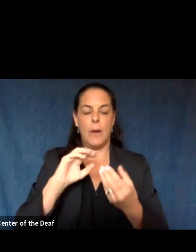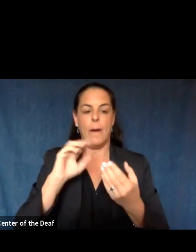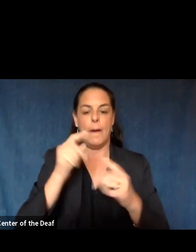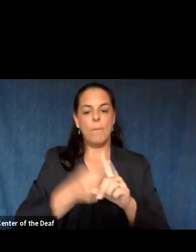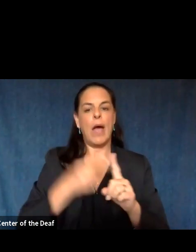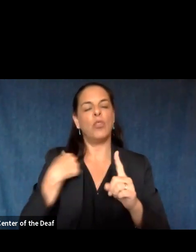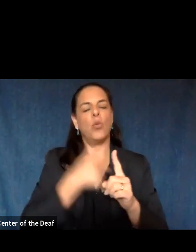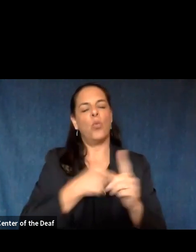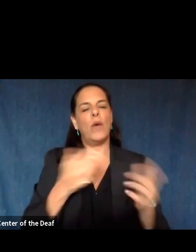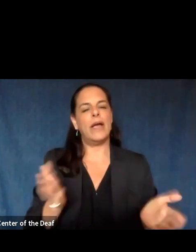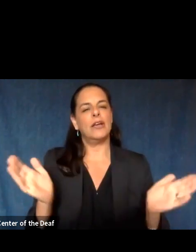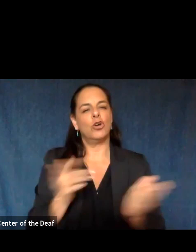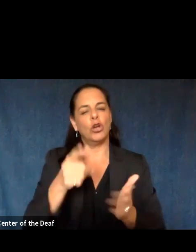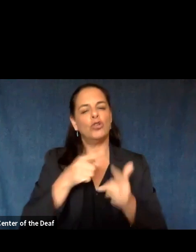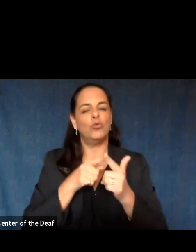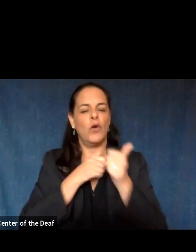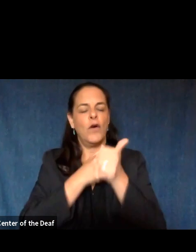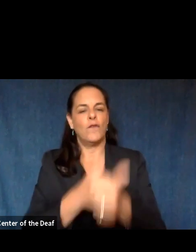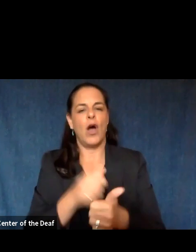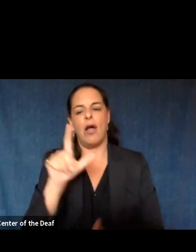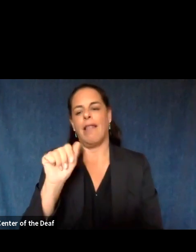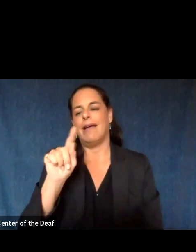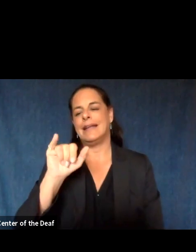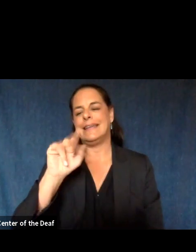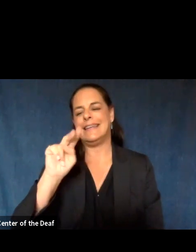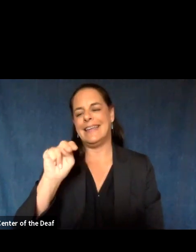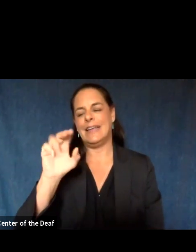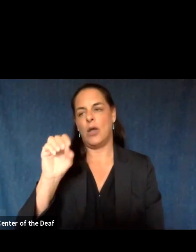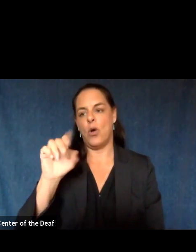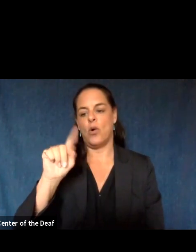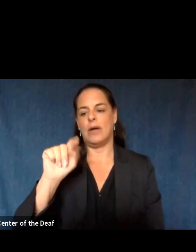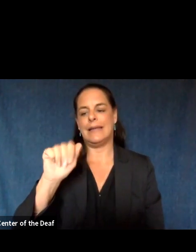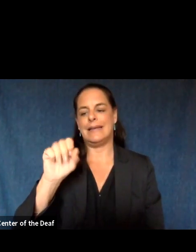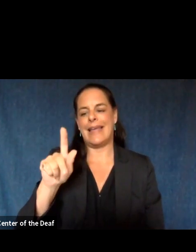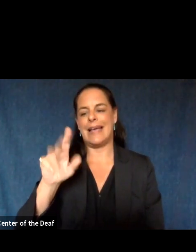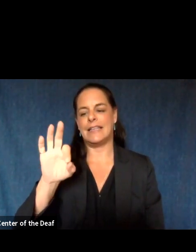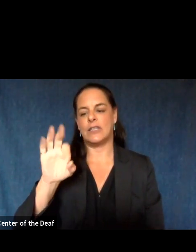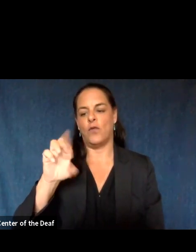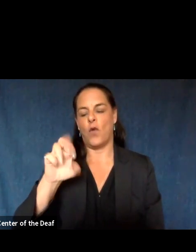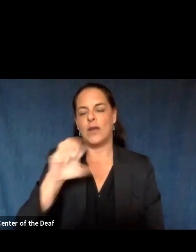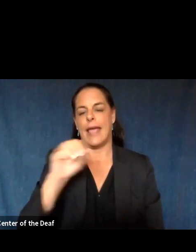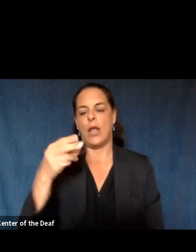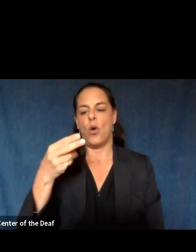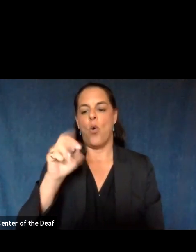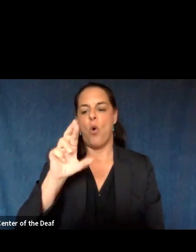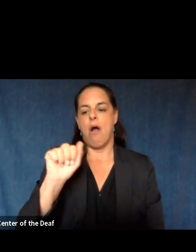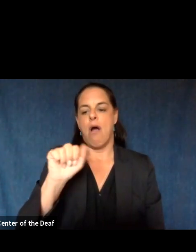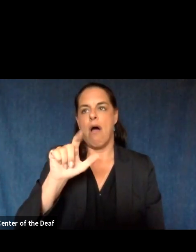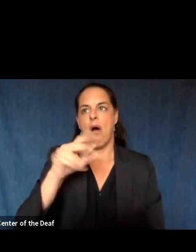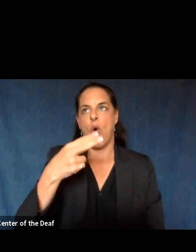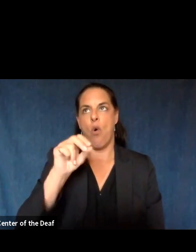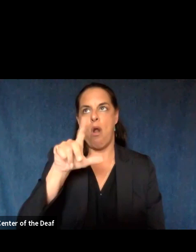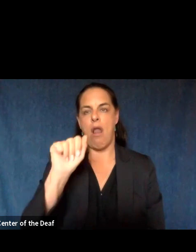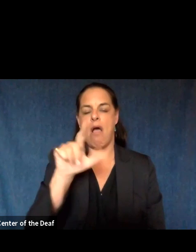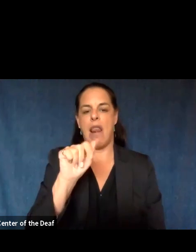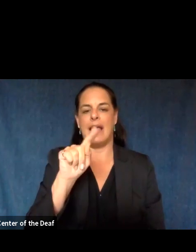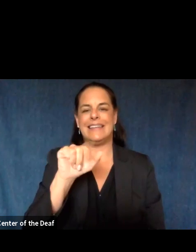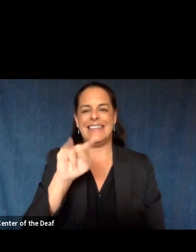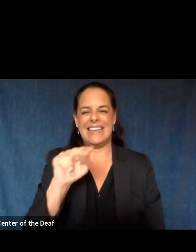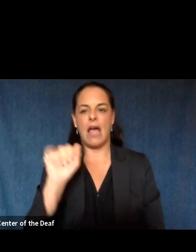the Latino Task Force, and Hola Hora Latina. These are just a few of the several organizations in our